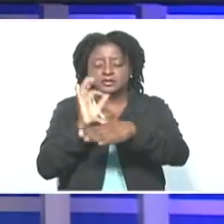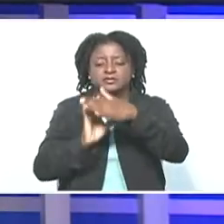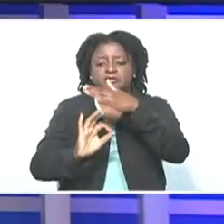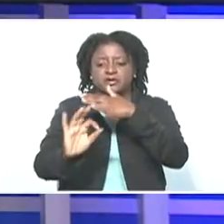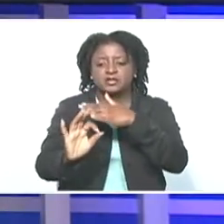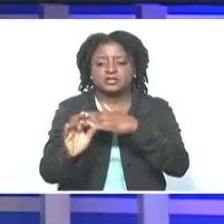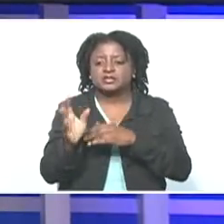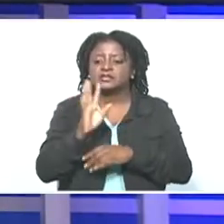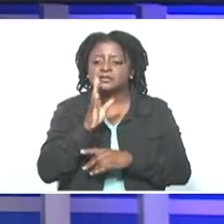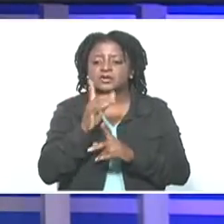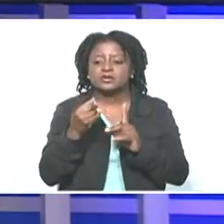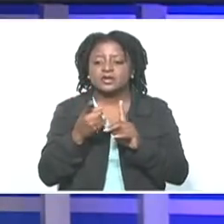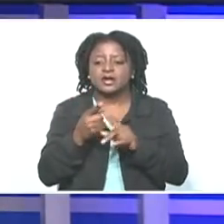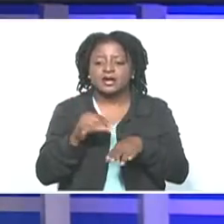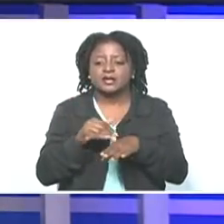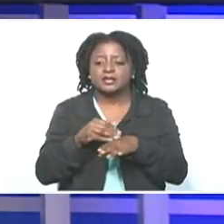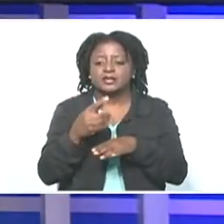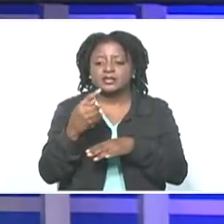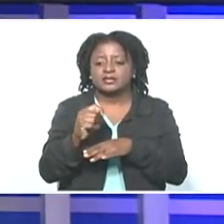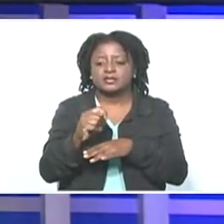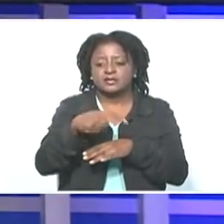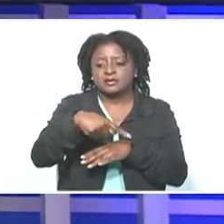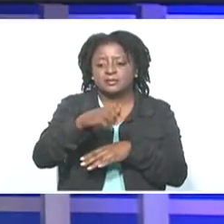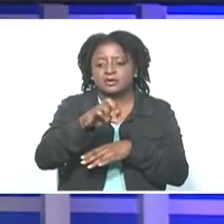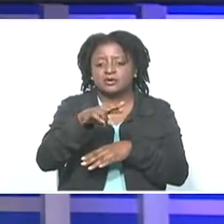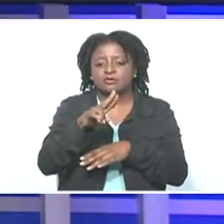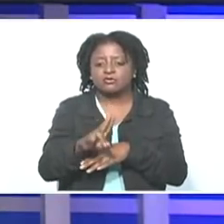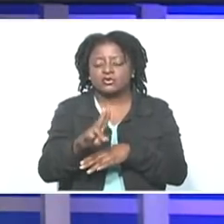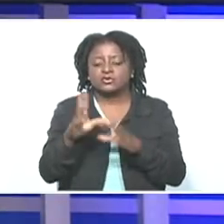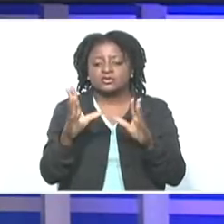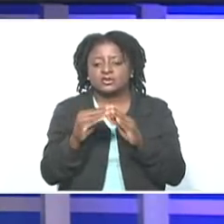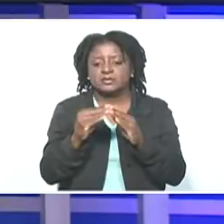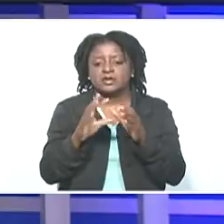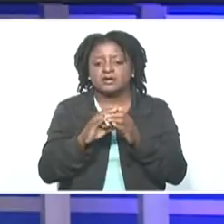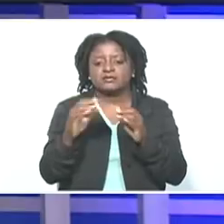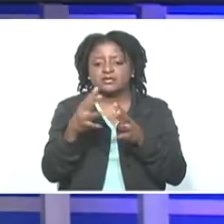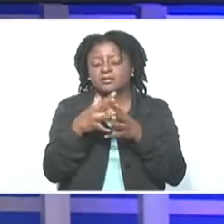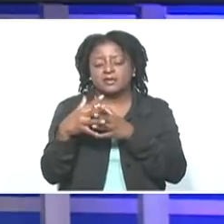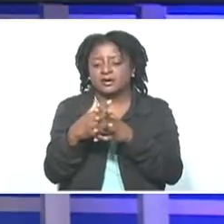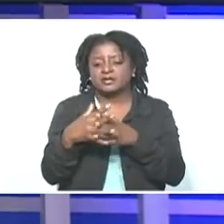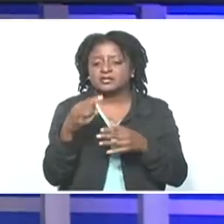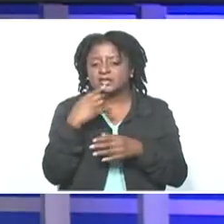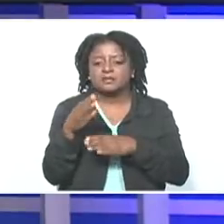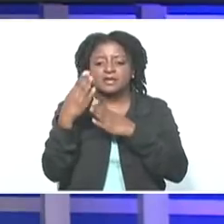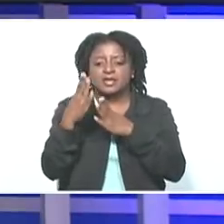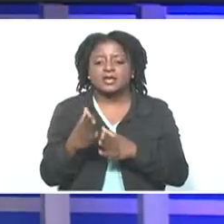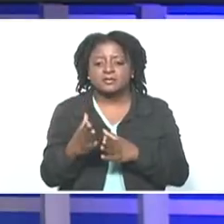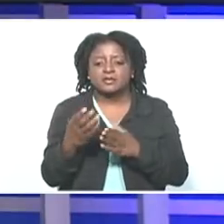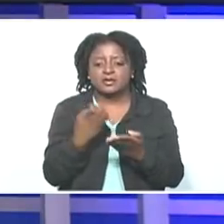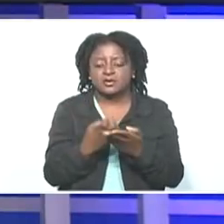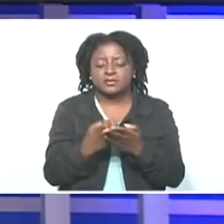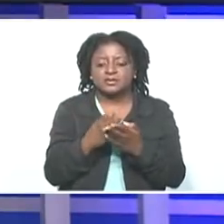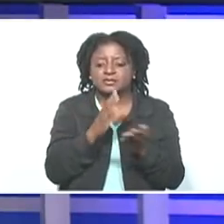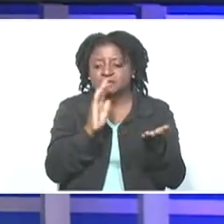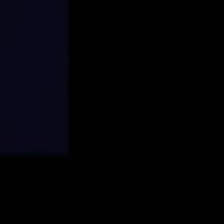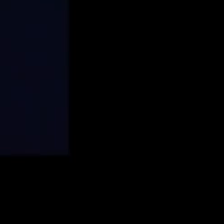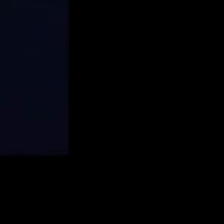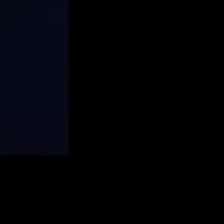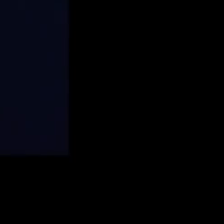the Americas in Lima, Peru this morning when he told delegates that the Bahamian economy seems poised for growth.